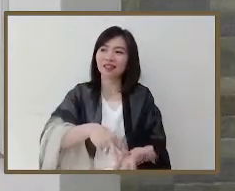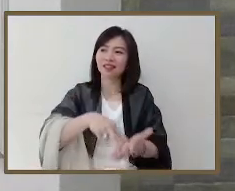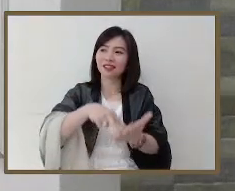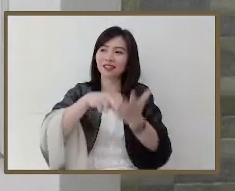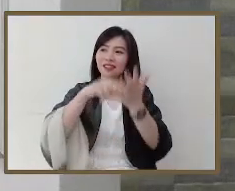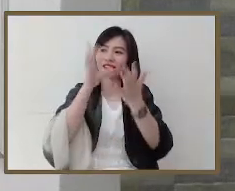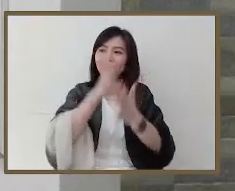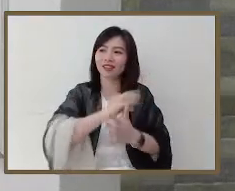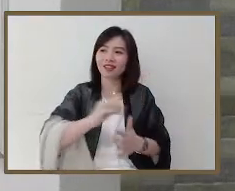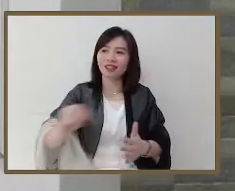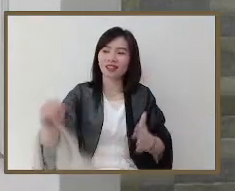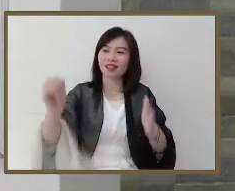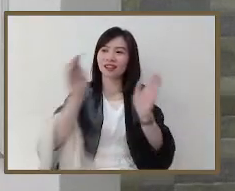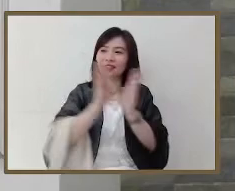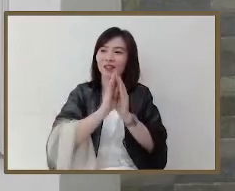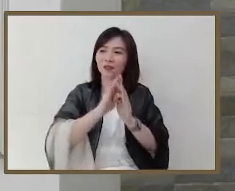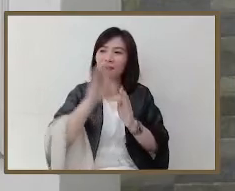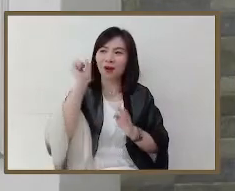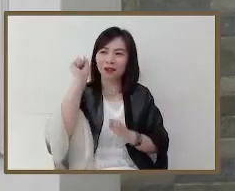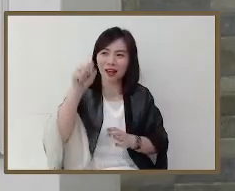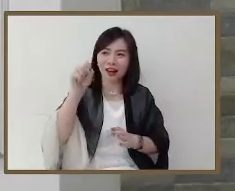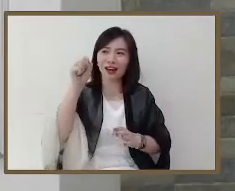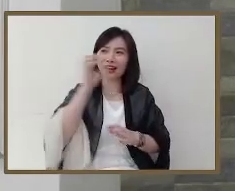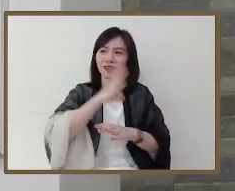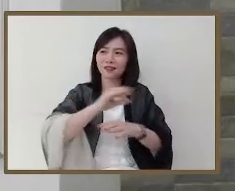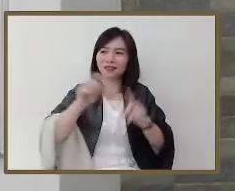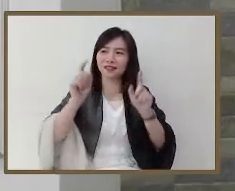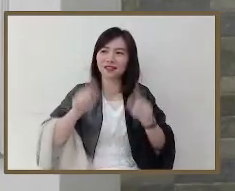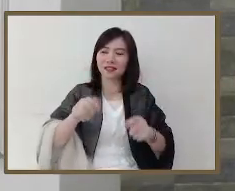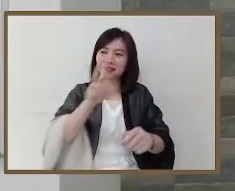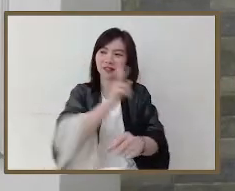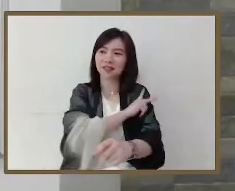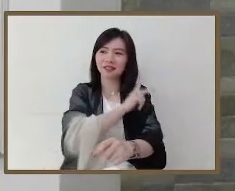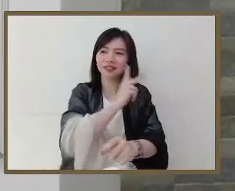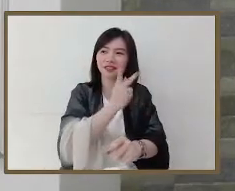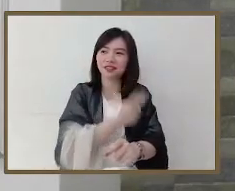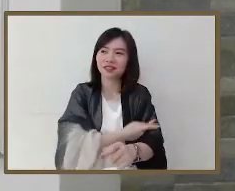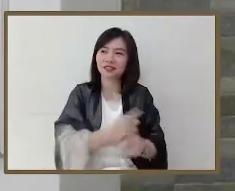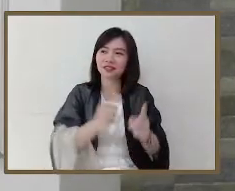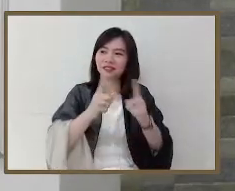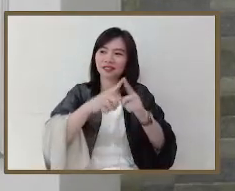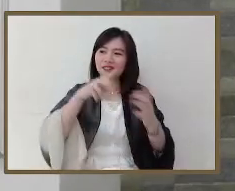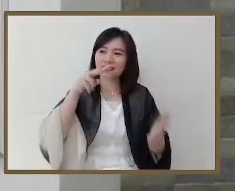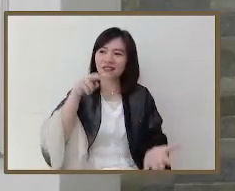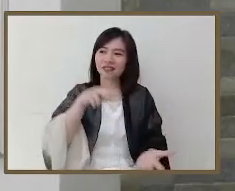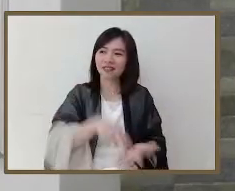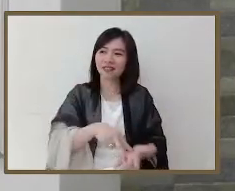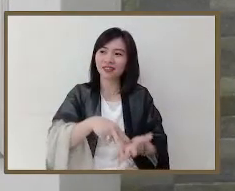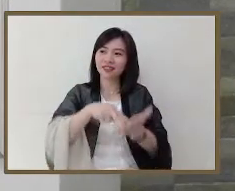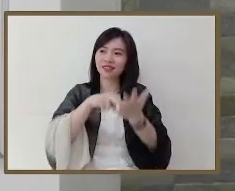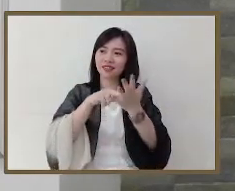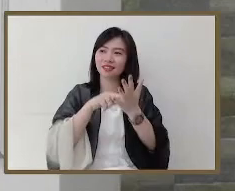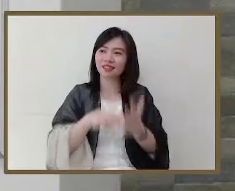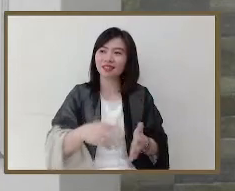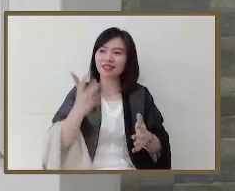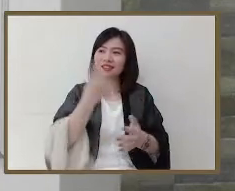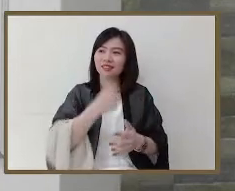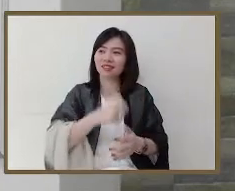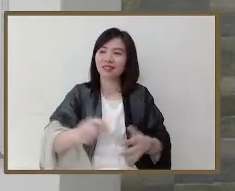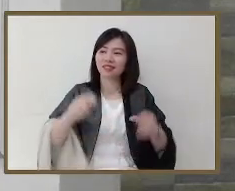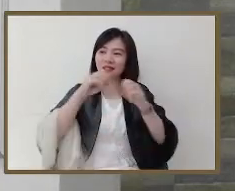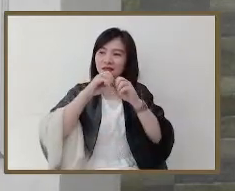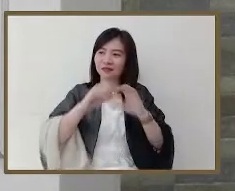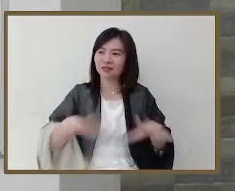stand and knock of this power to stay the